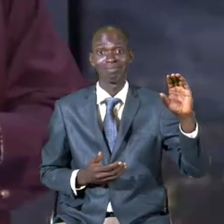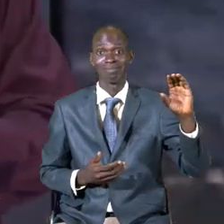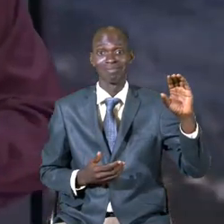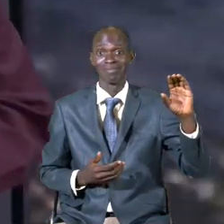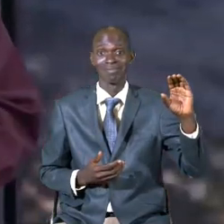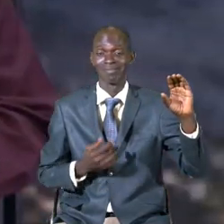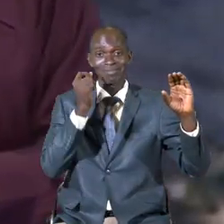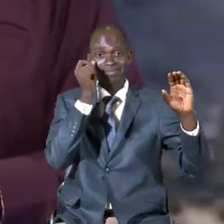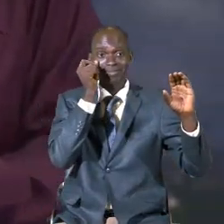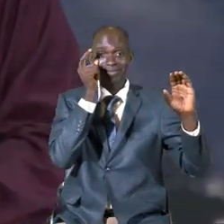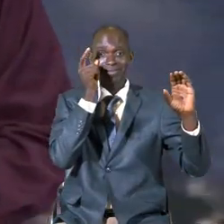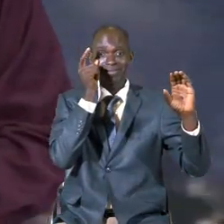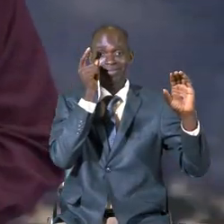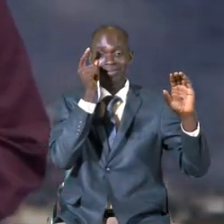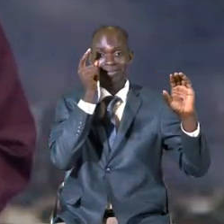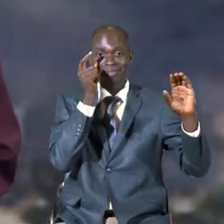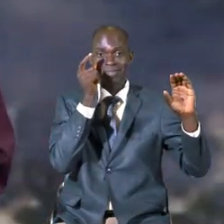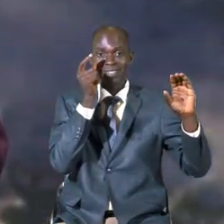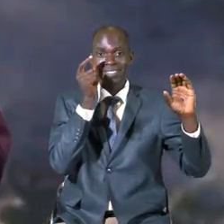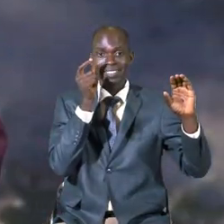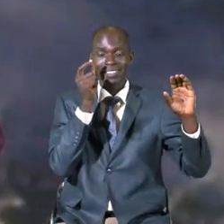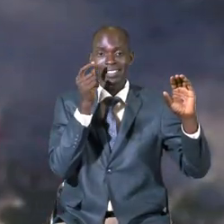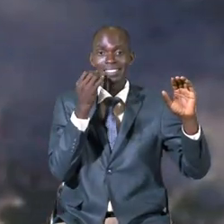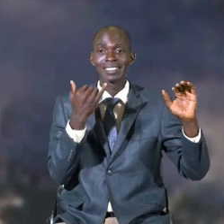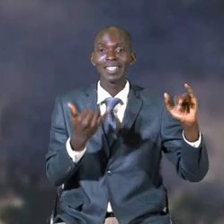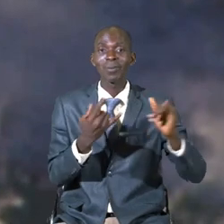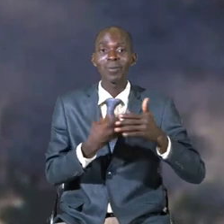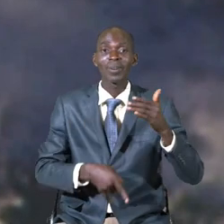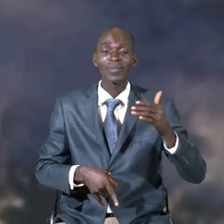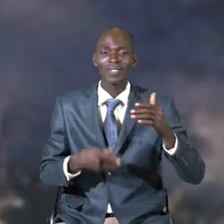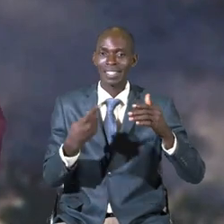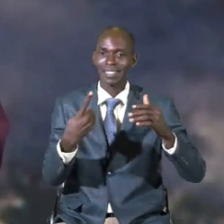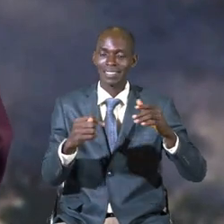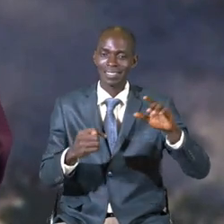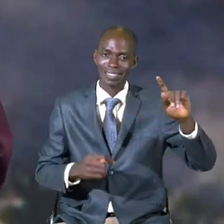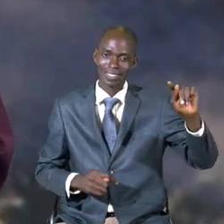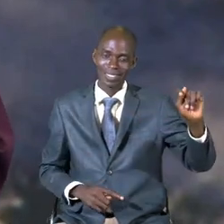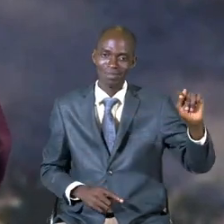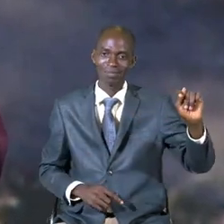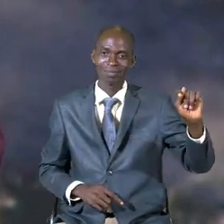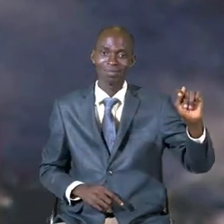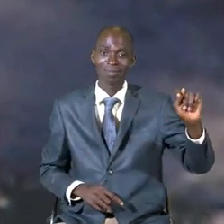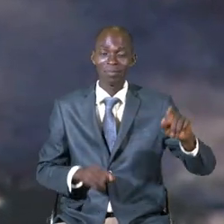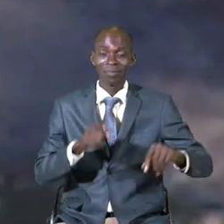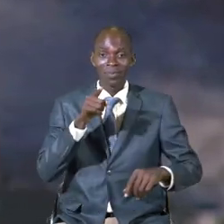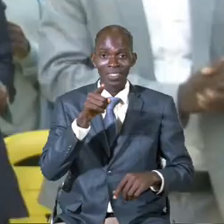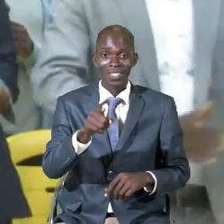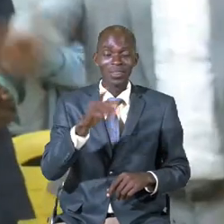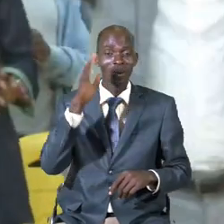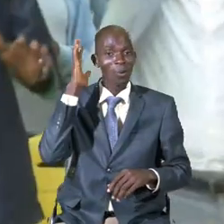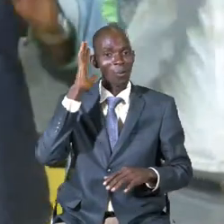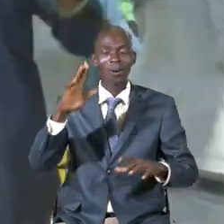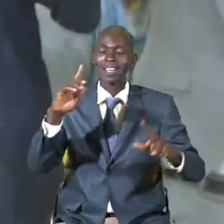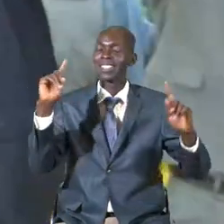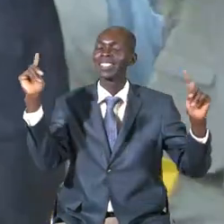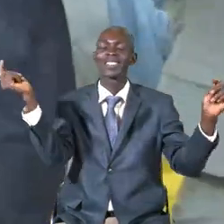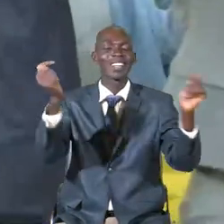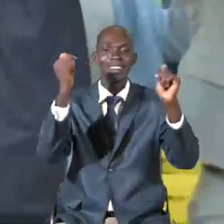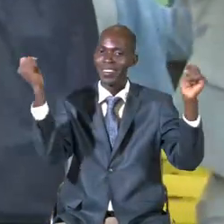now the tea you will try on